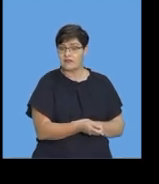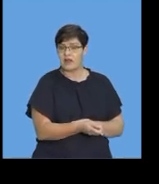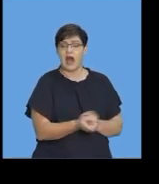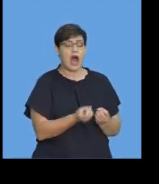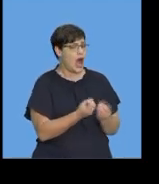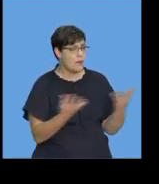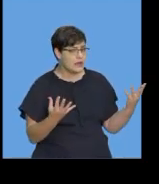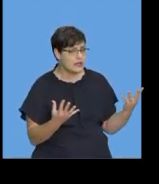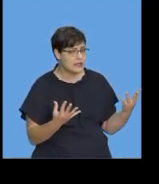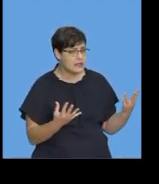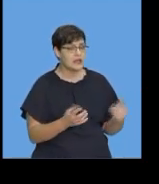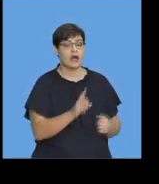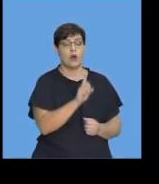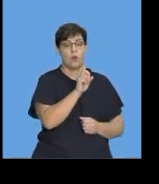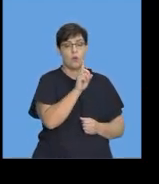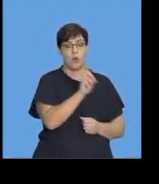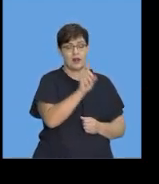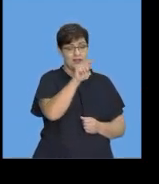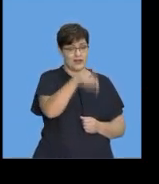purchased?